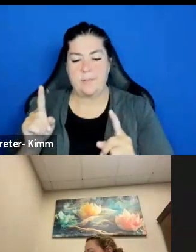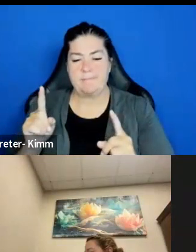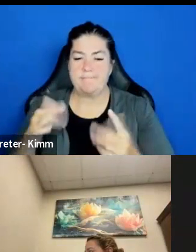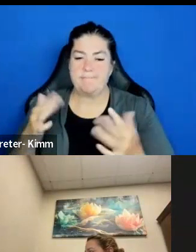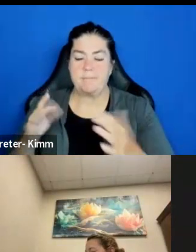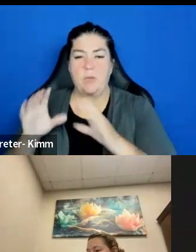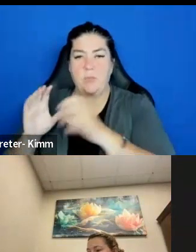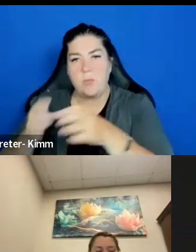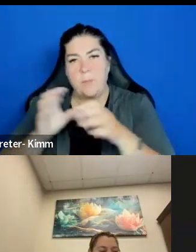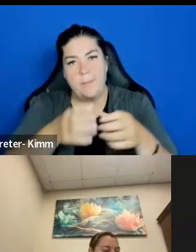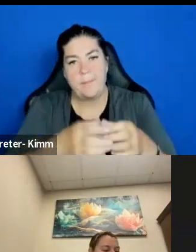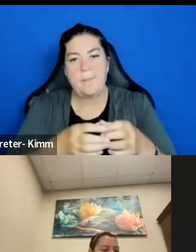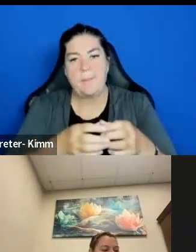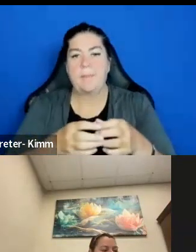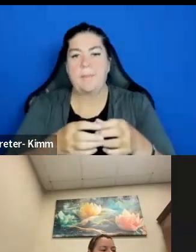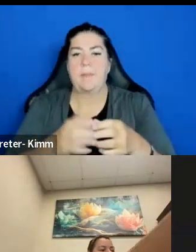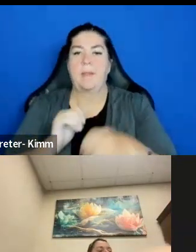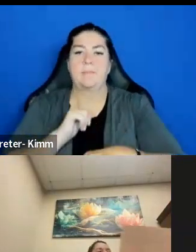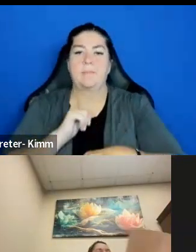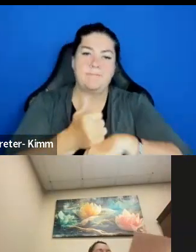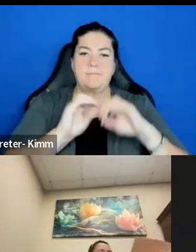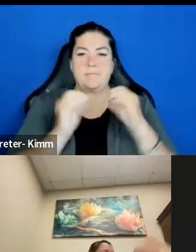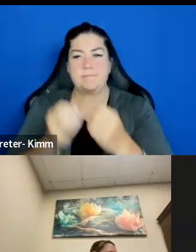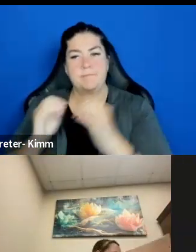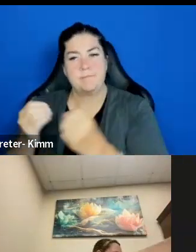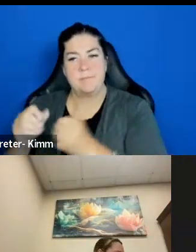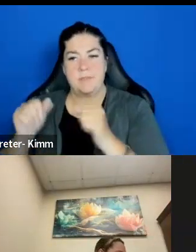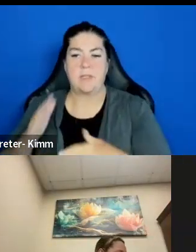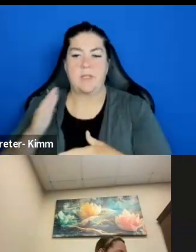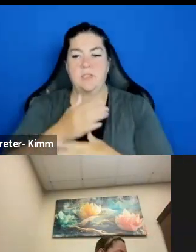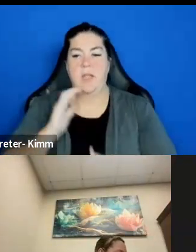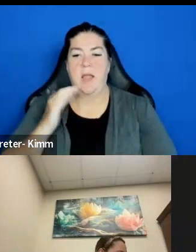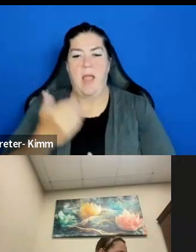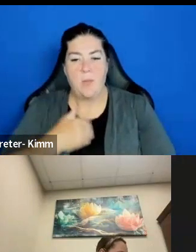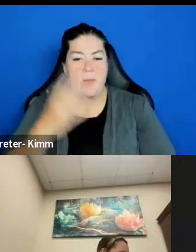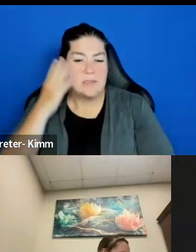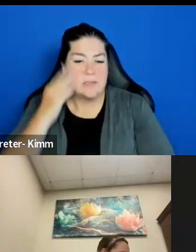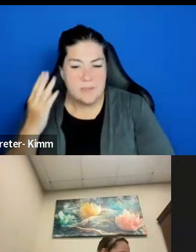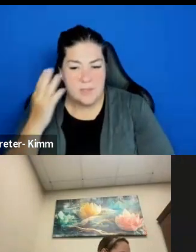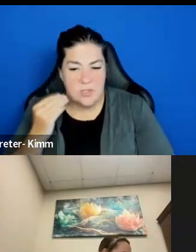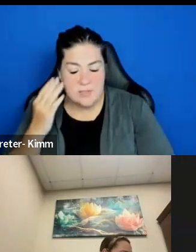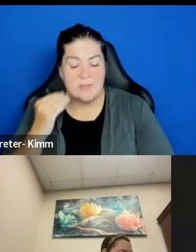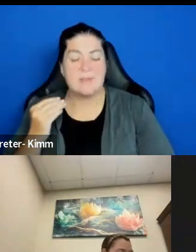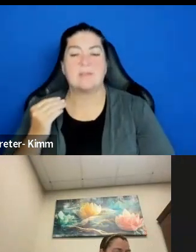groups and organizations that can share a collective experience